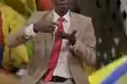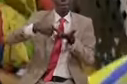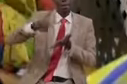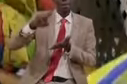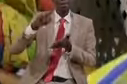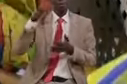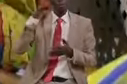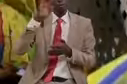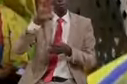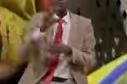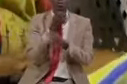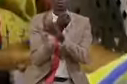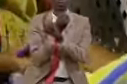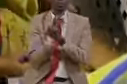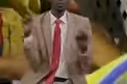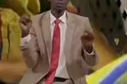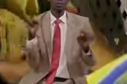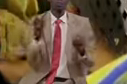redemption.